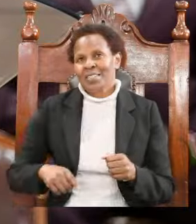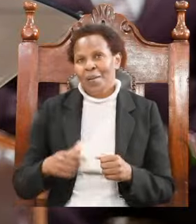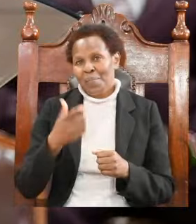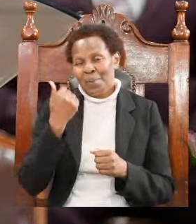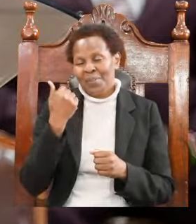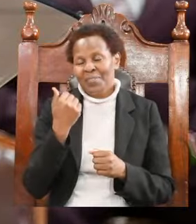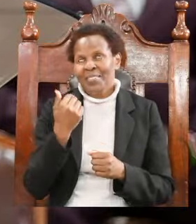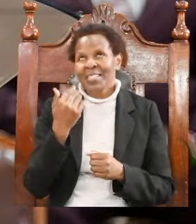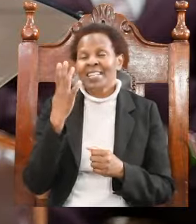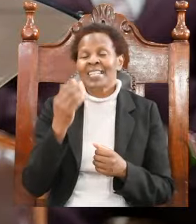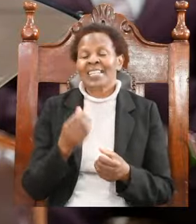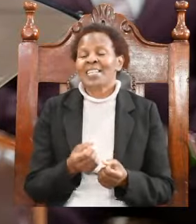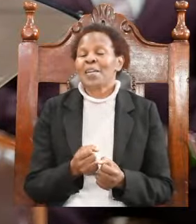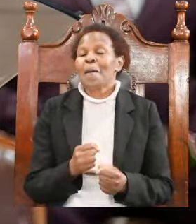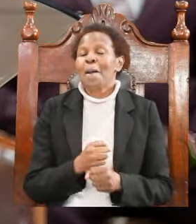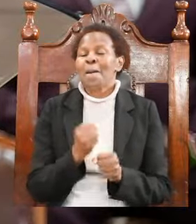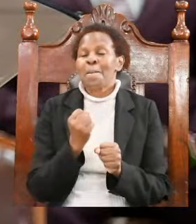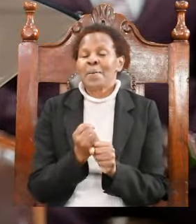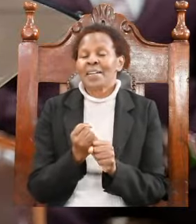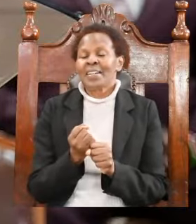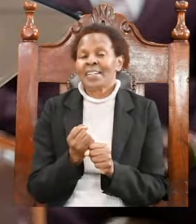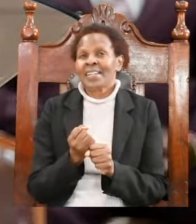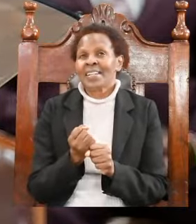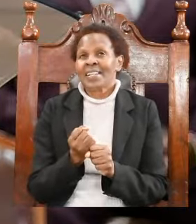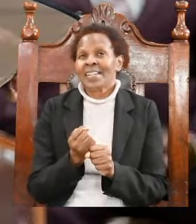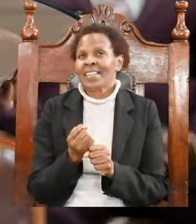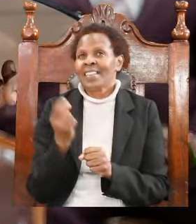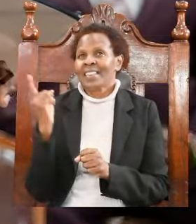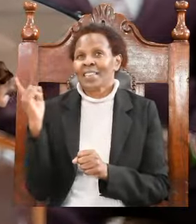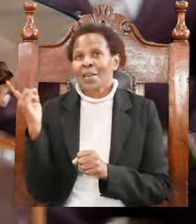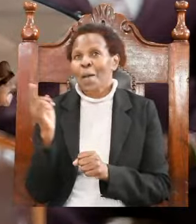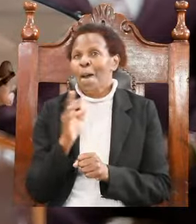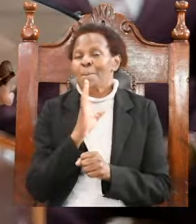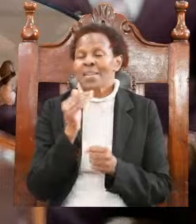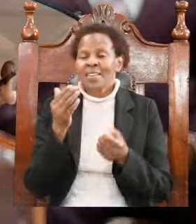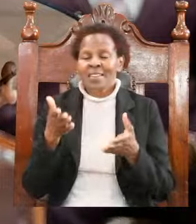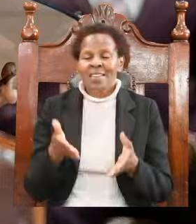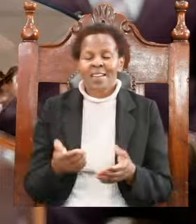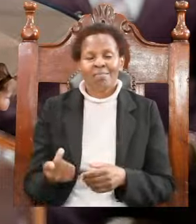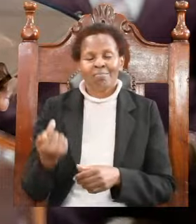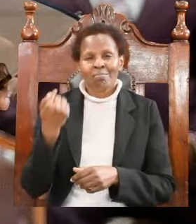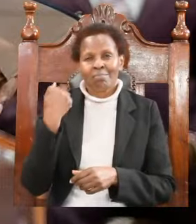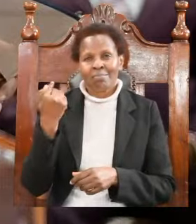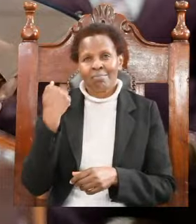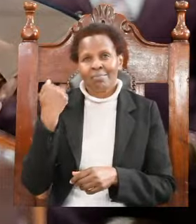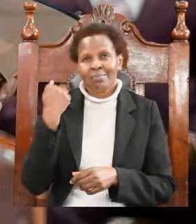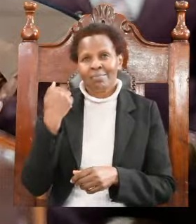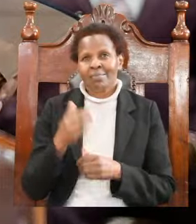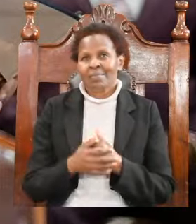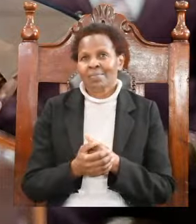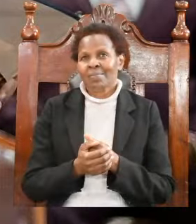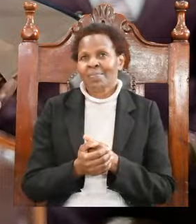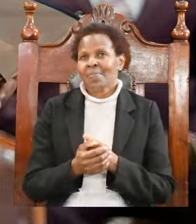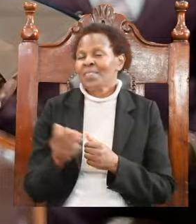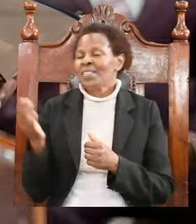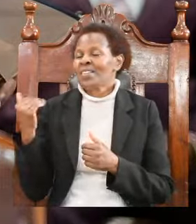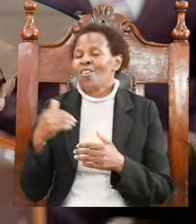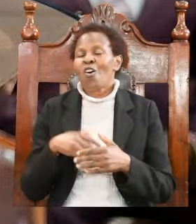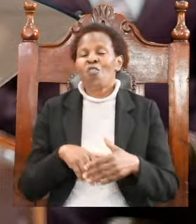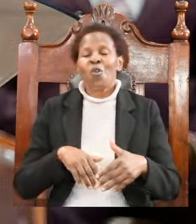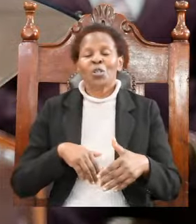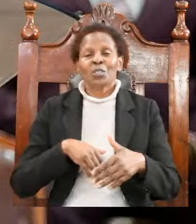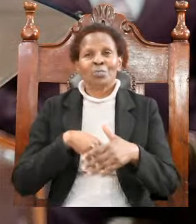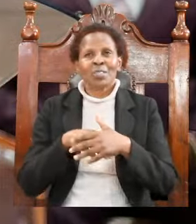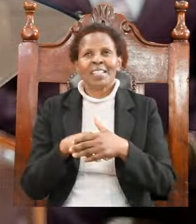he has allowed us to be here. I don't know whether Ken is ready. Yesterday we had a sports day where we